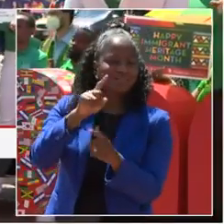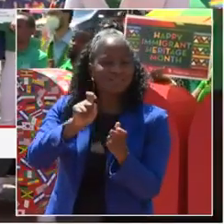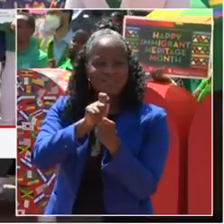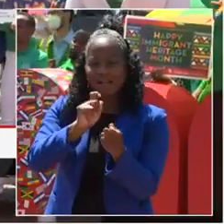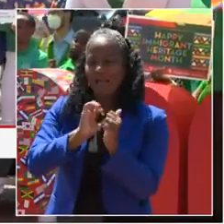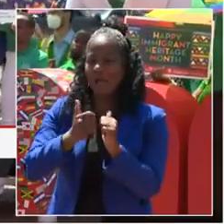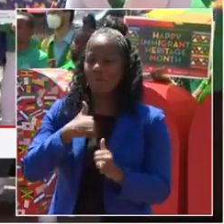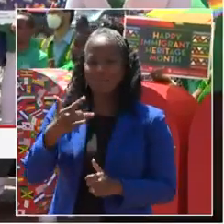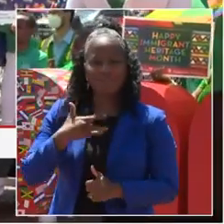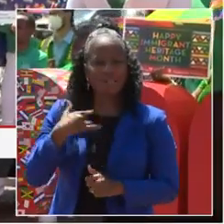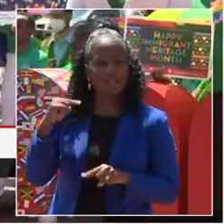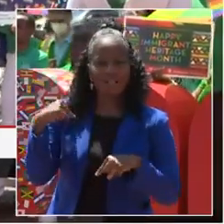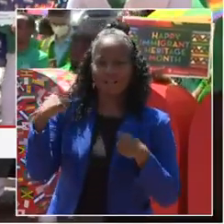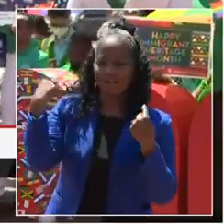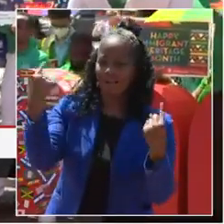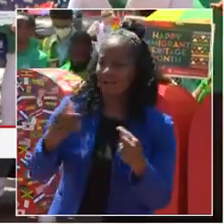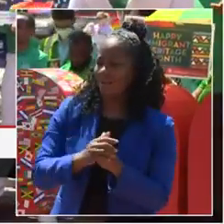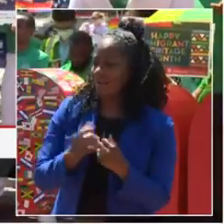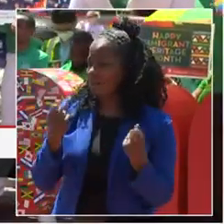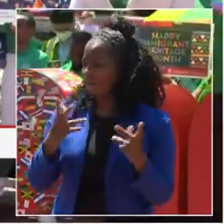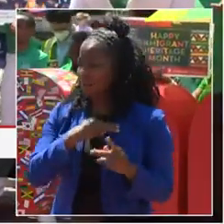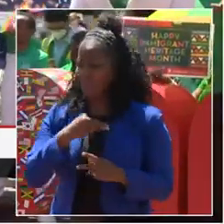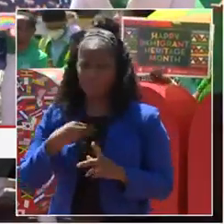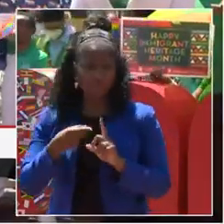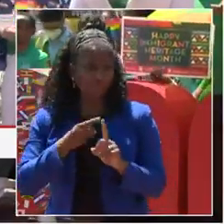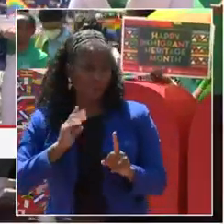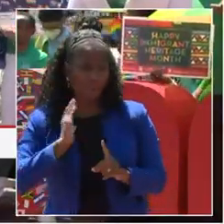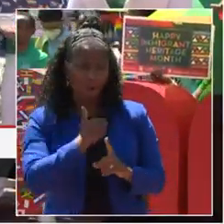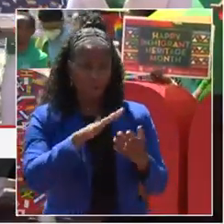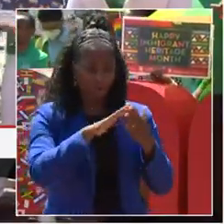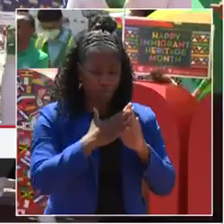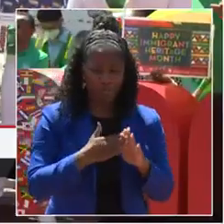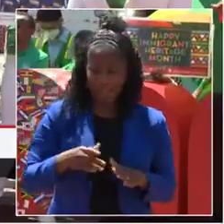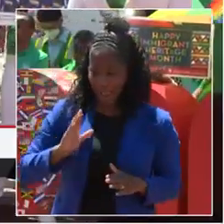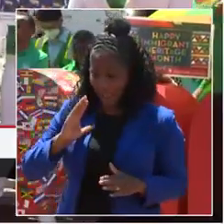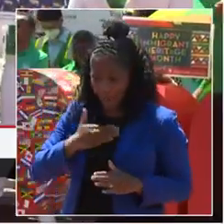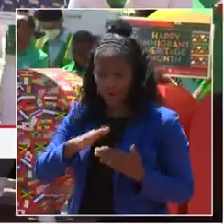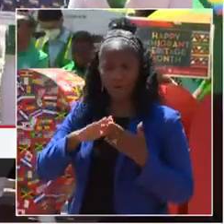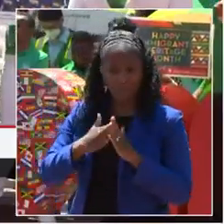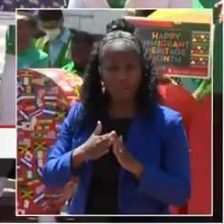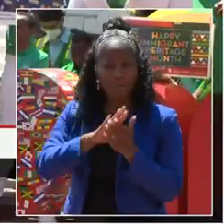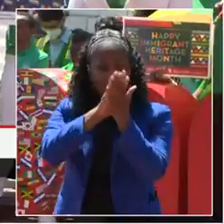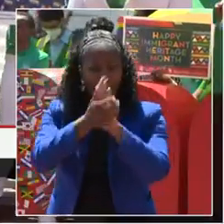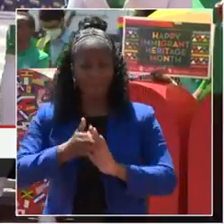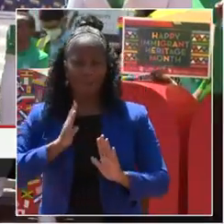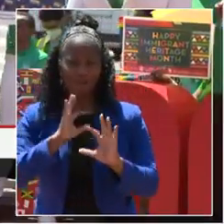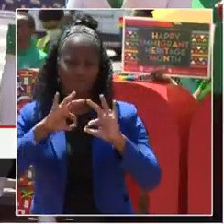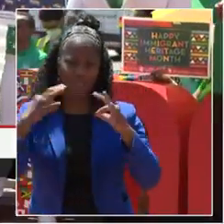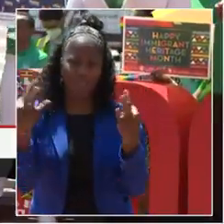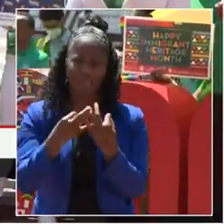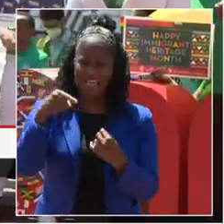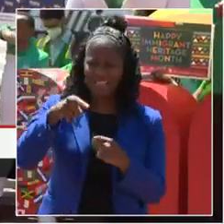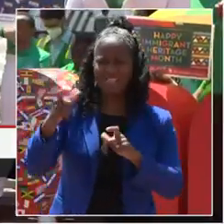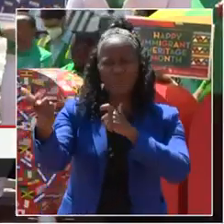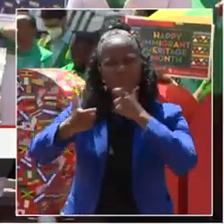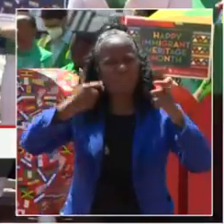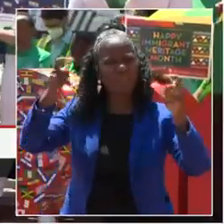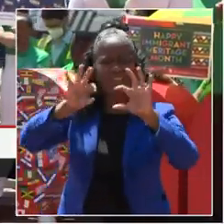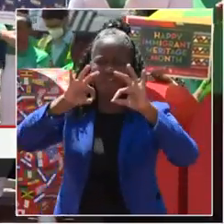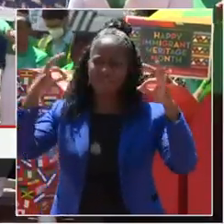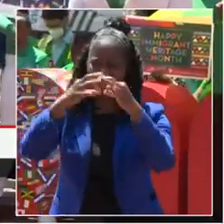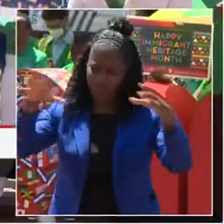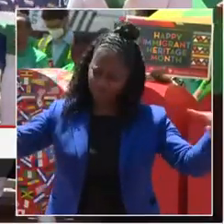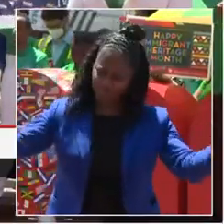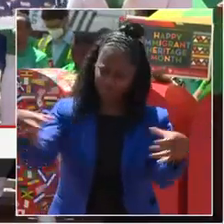people in the community, our community is our family. So in many ways, we are planning one of the largest family reunions this